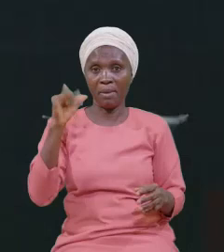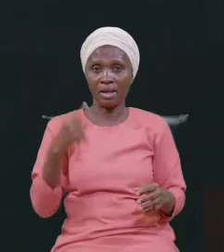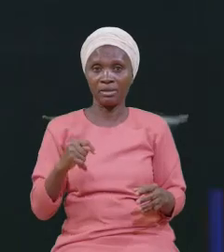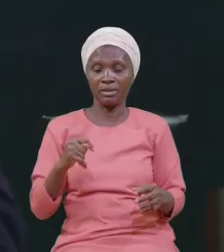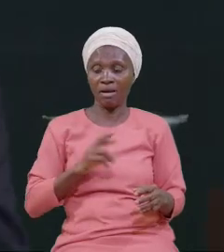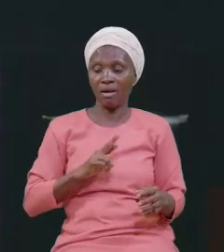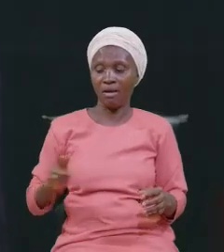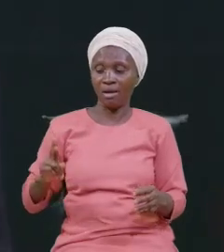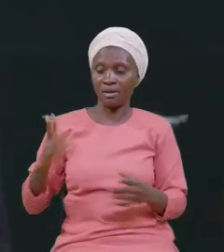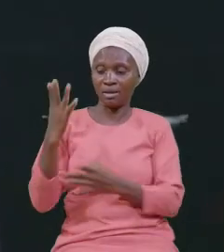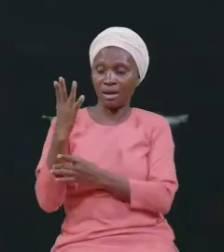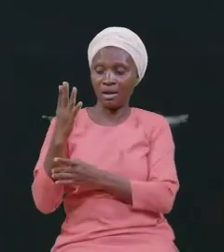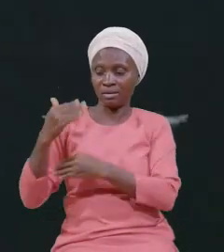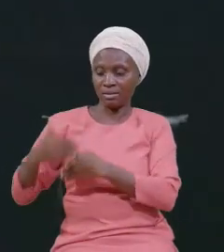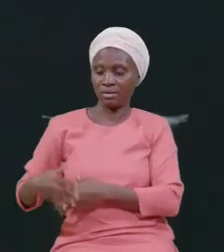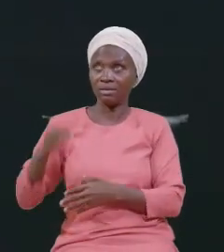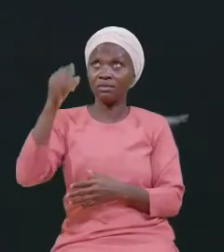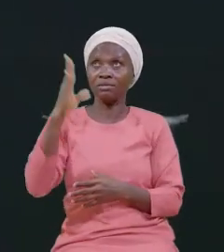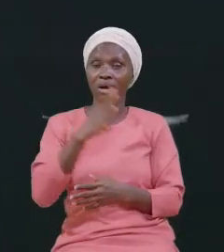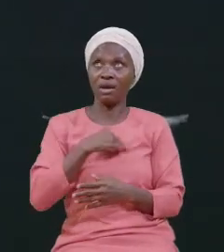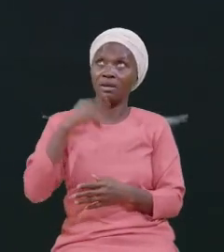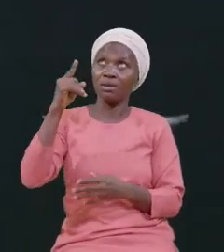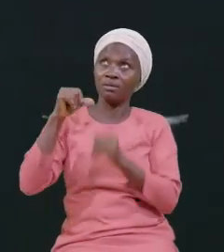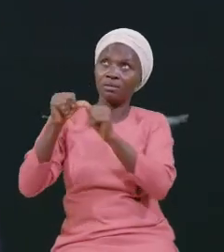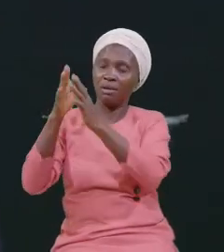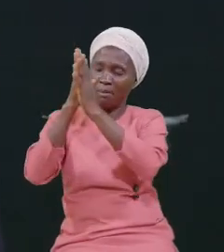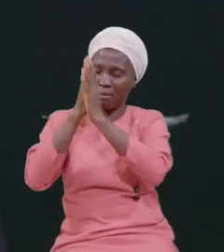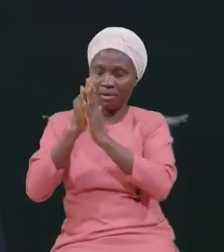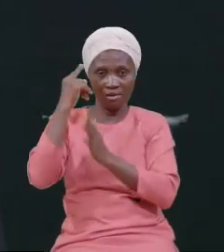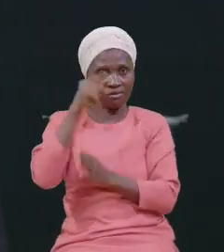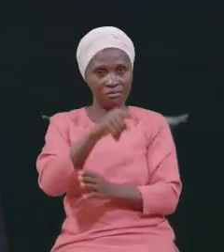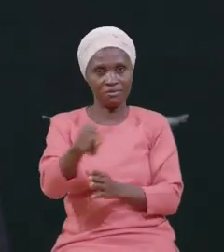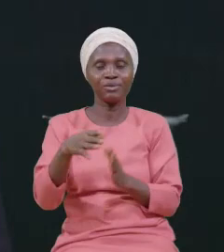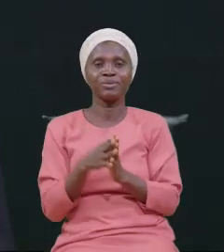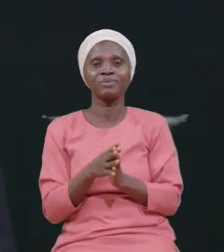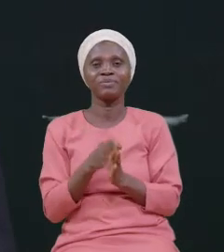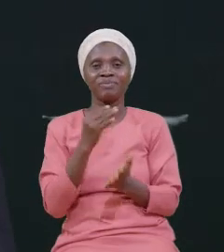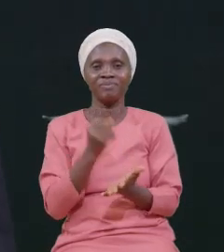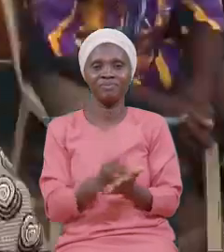he maketh intercession for you, for me.